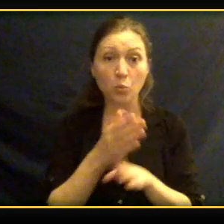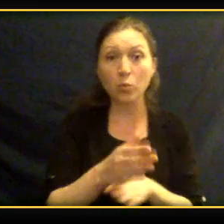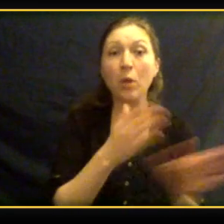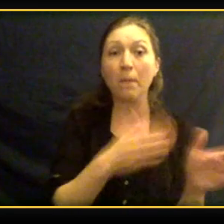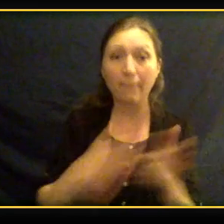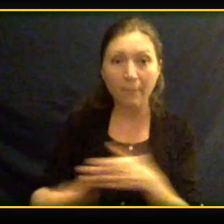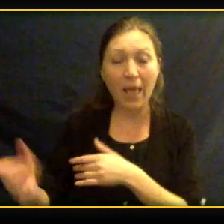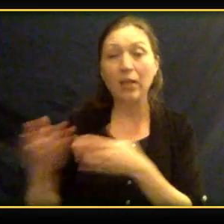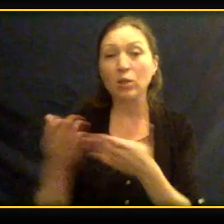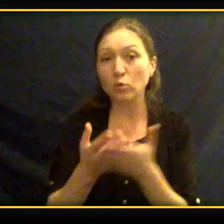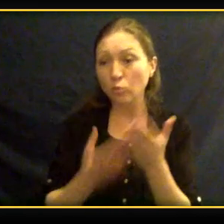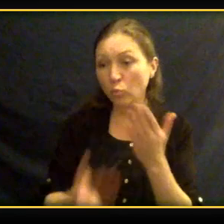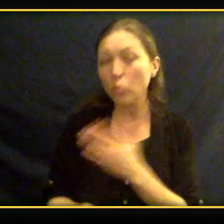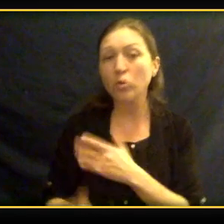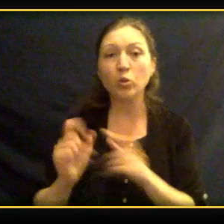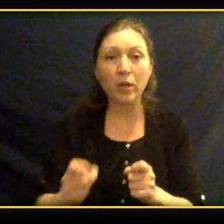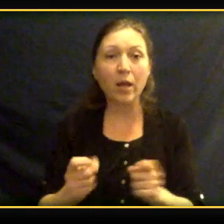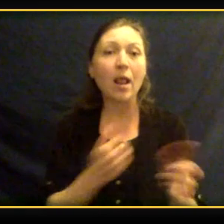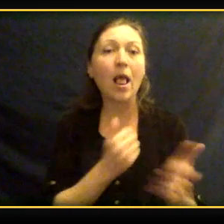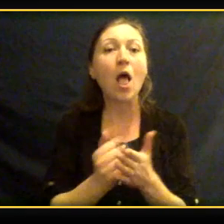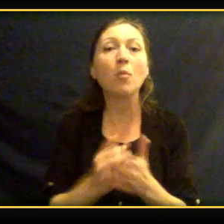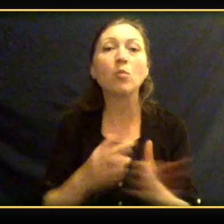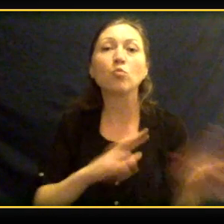their postgraduate lives.